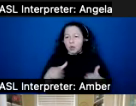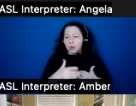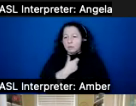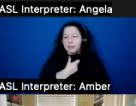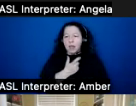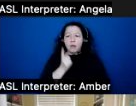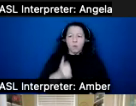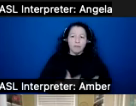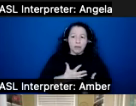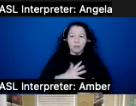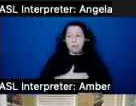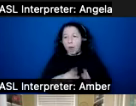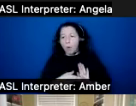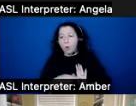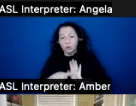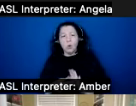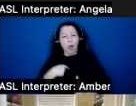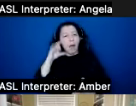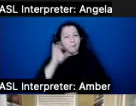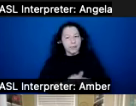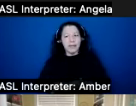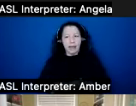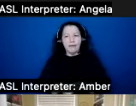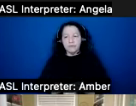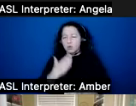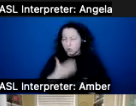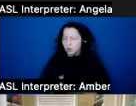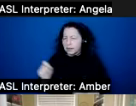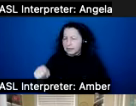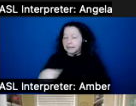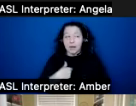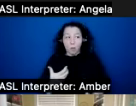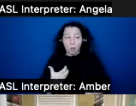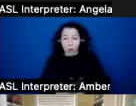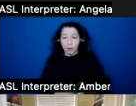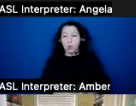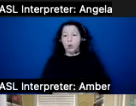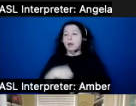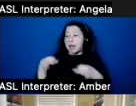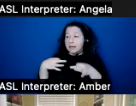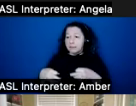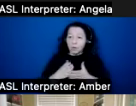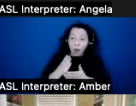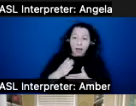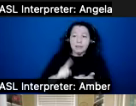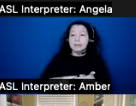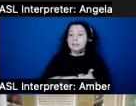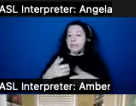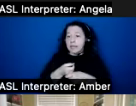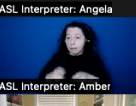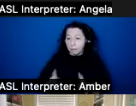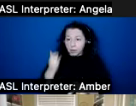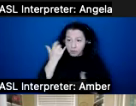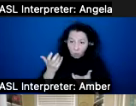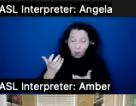my role, show her I believe her. They're very good. Yes. And I want to help. Explain her rights, get her consent if she would like it. Yes.